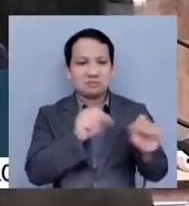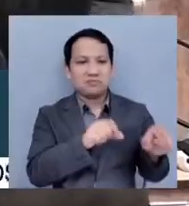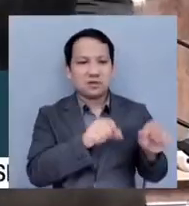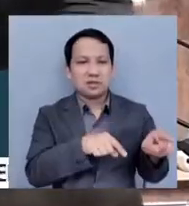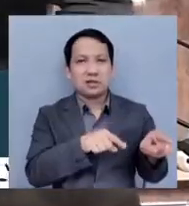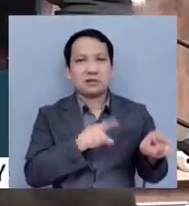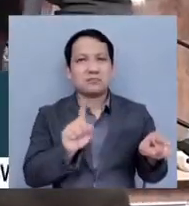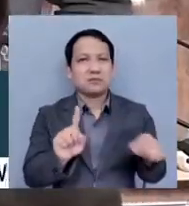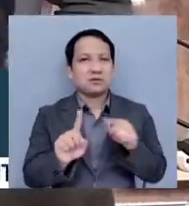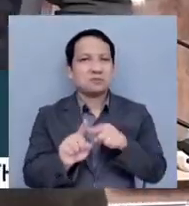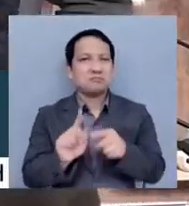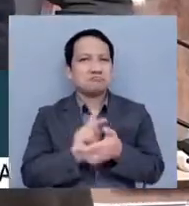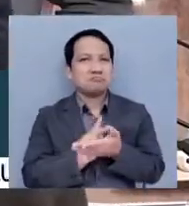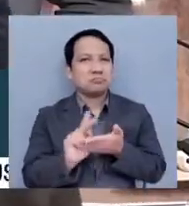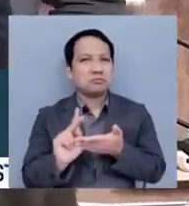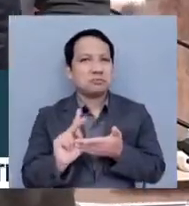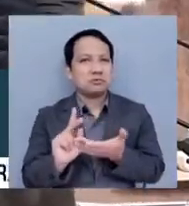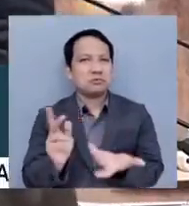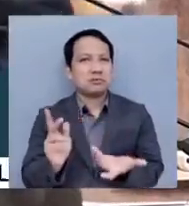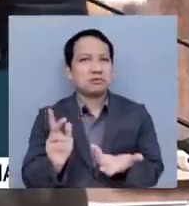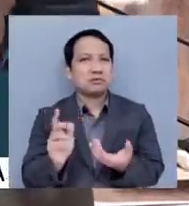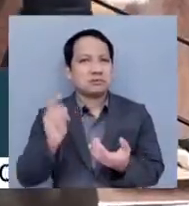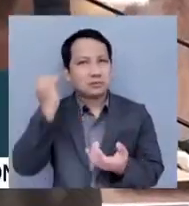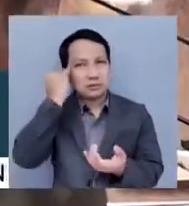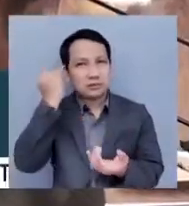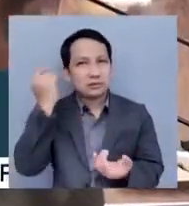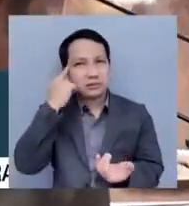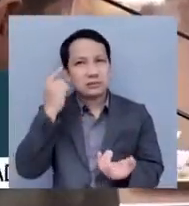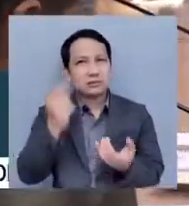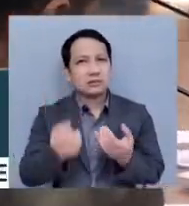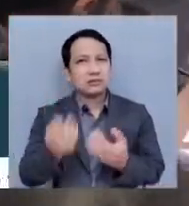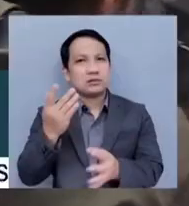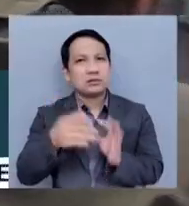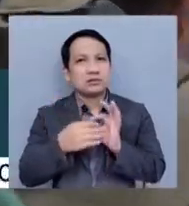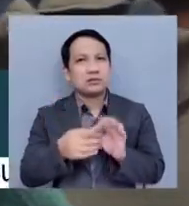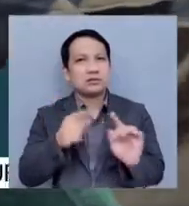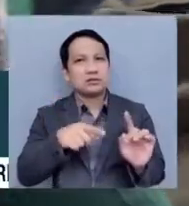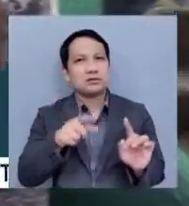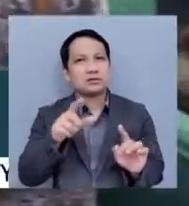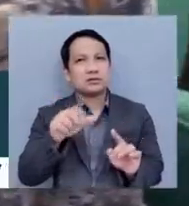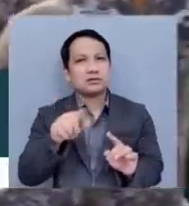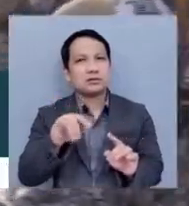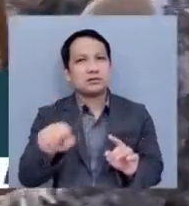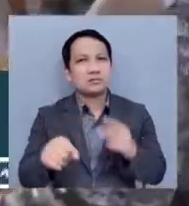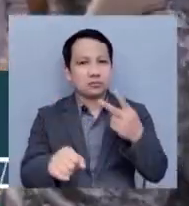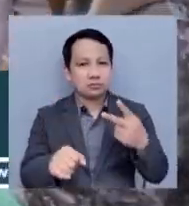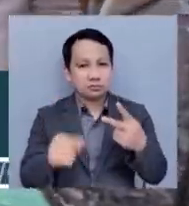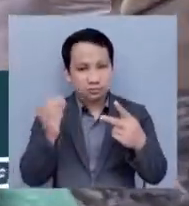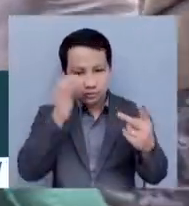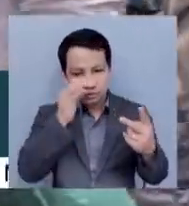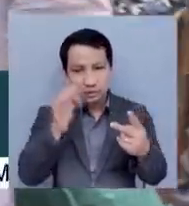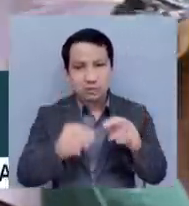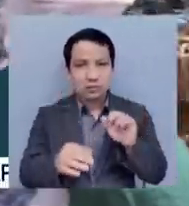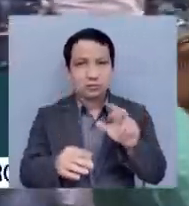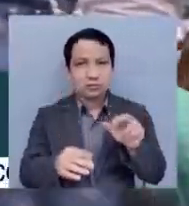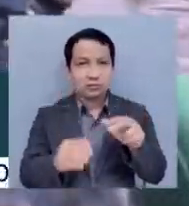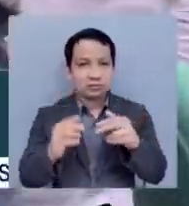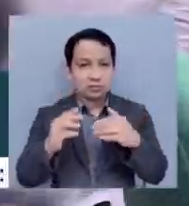Okay, so purely... You could just imagine yung amount, kwan, Stanley. 2 kilos would amount to 13 plus